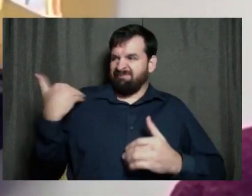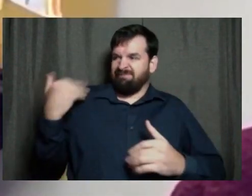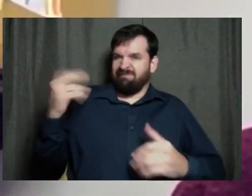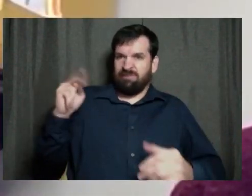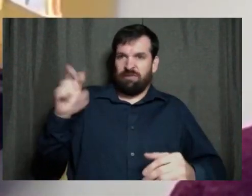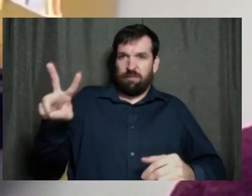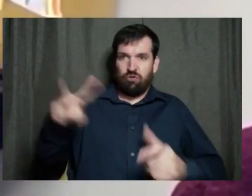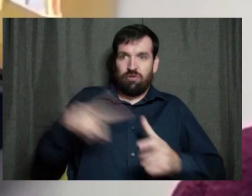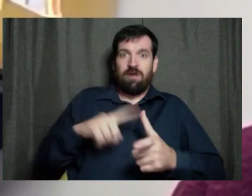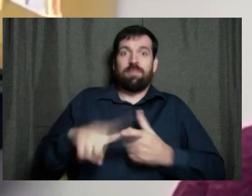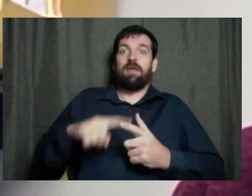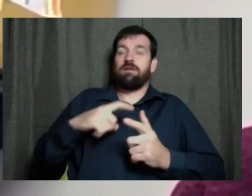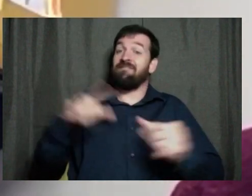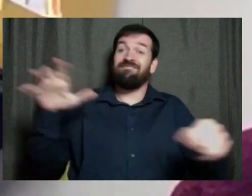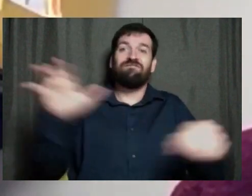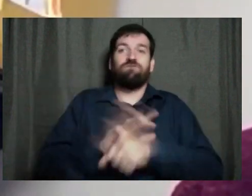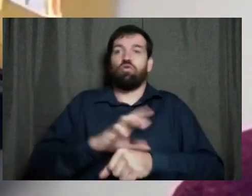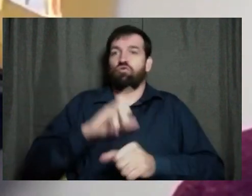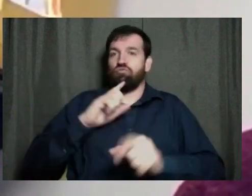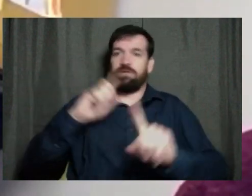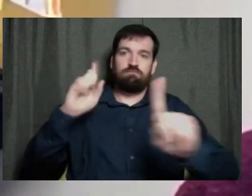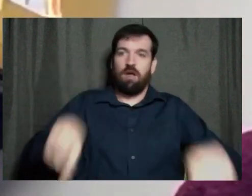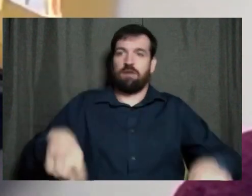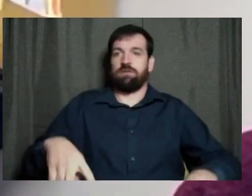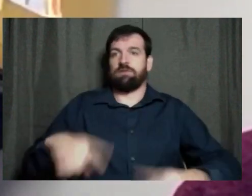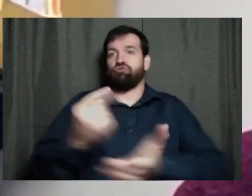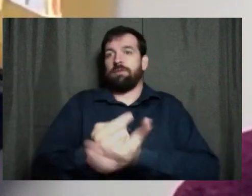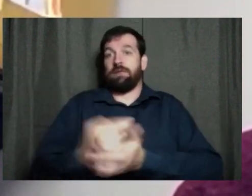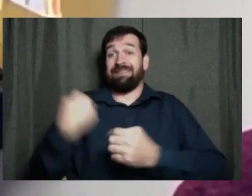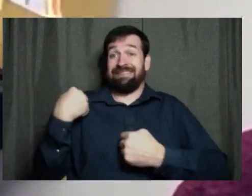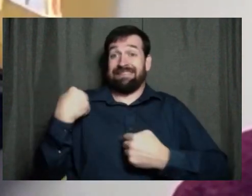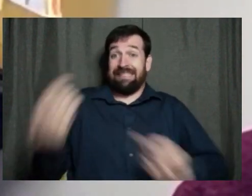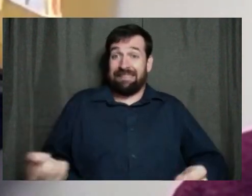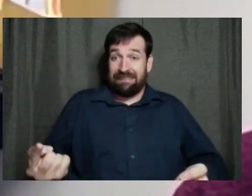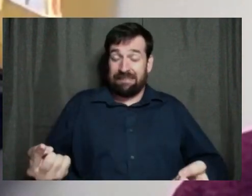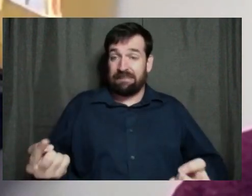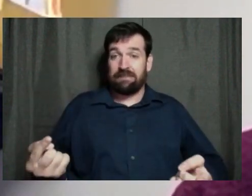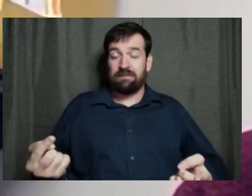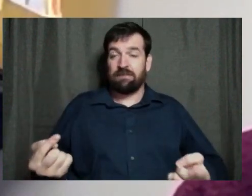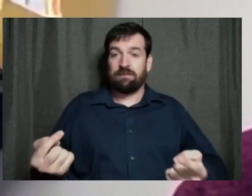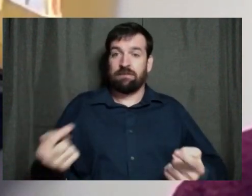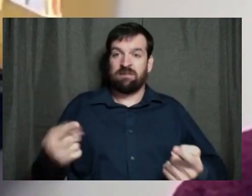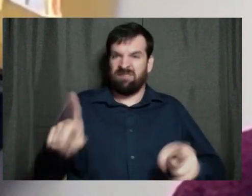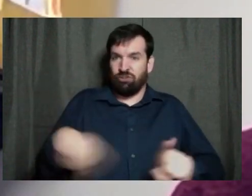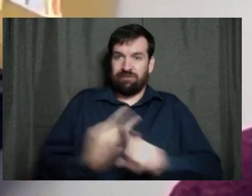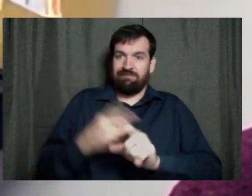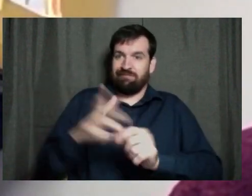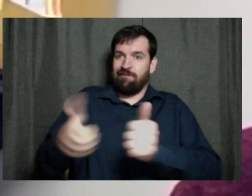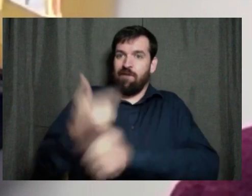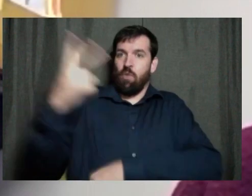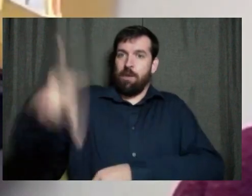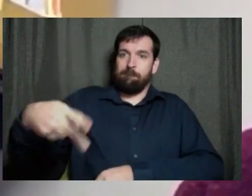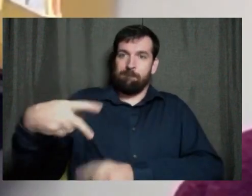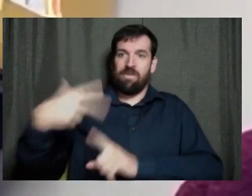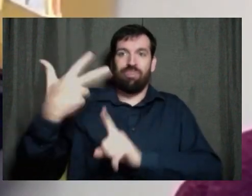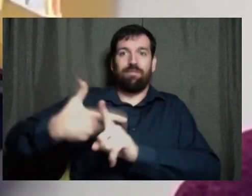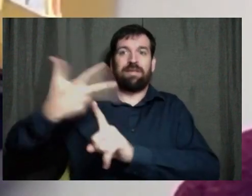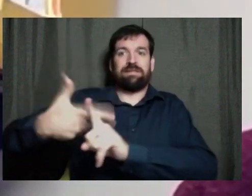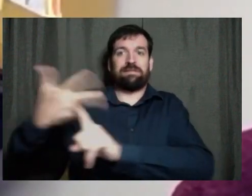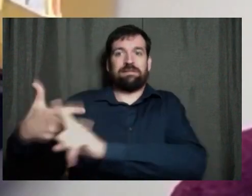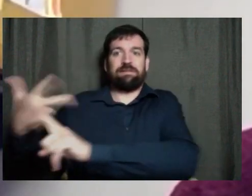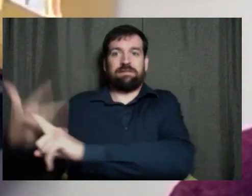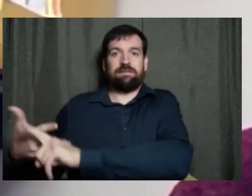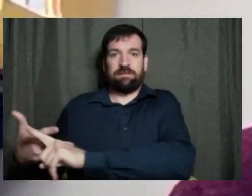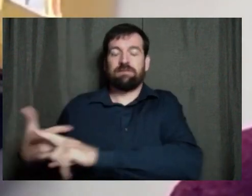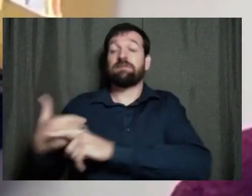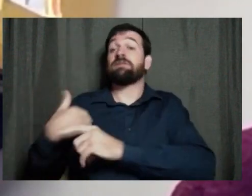had a complete response to treatment. So since then, I have just been doing follow-ups every 3 months. I have my